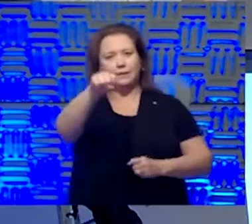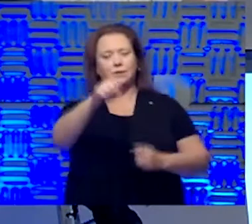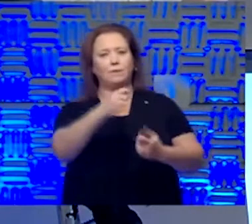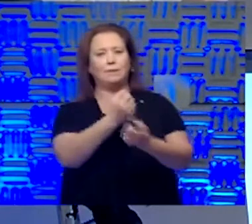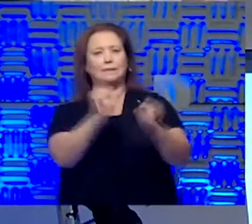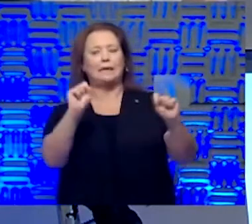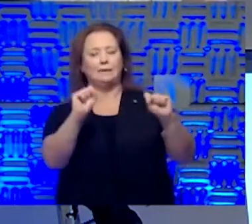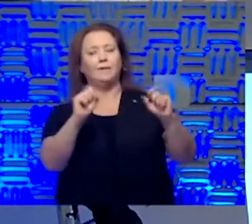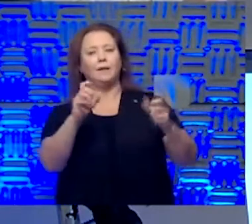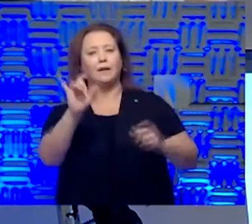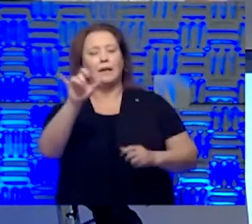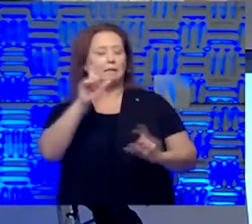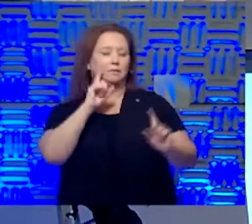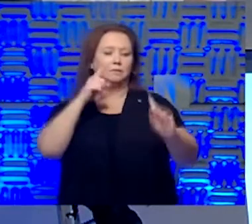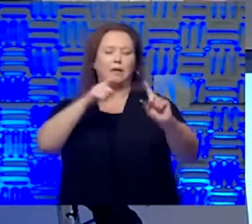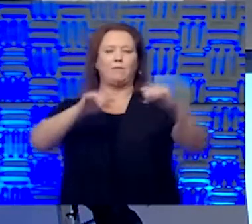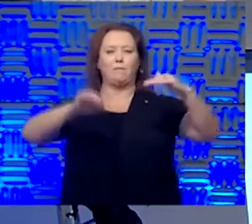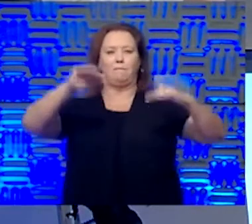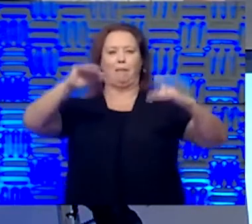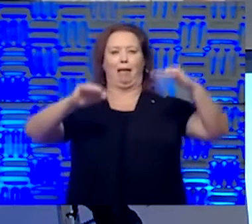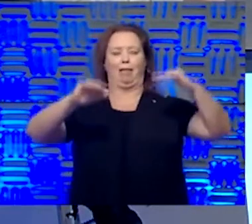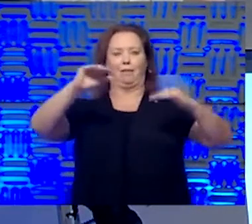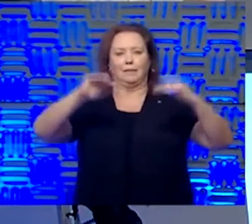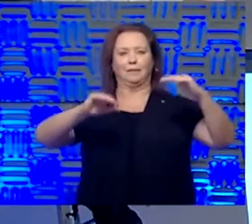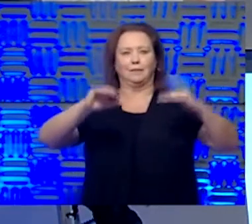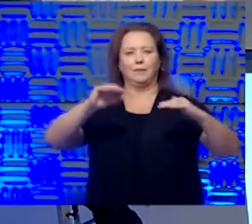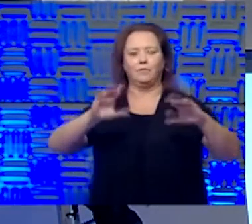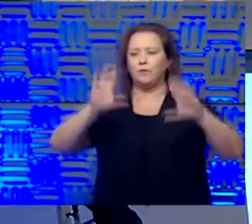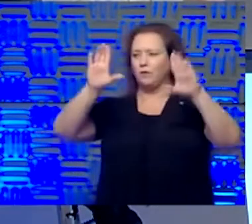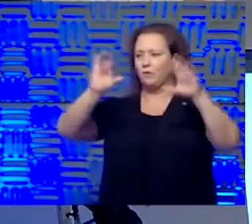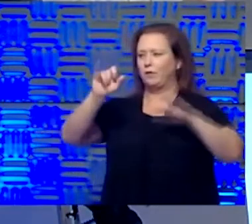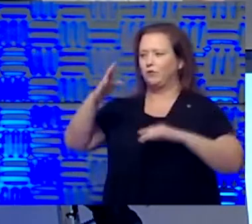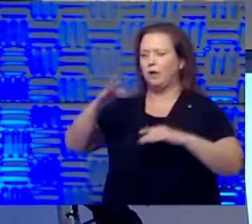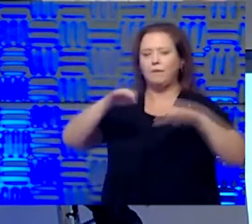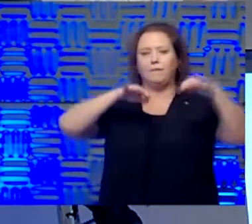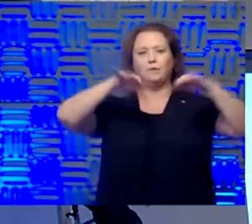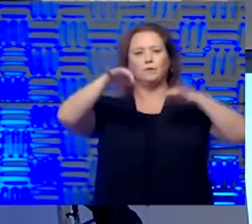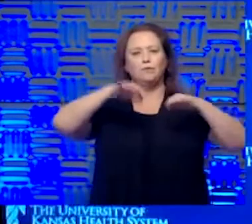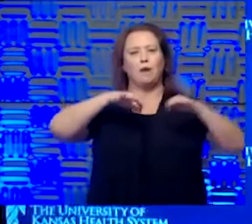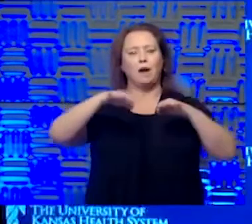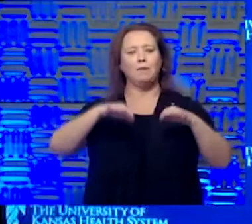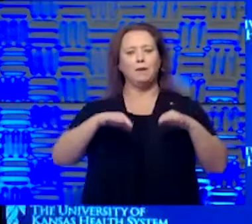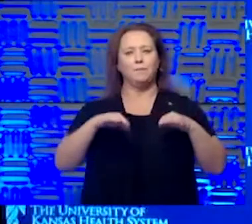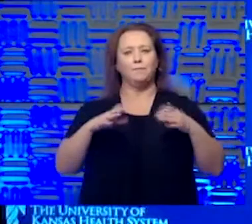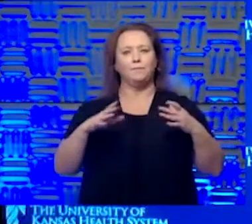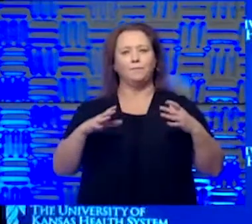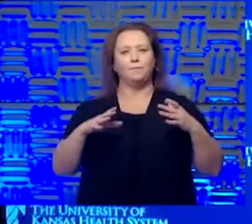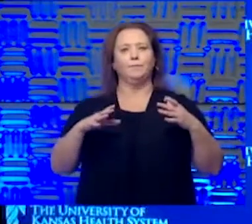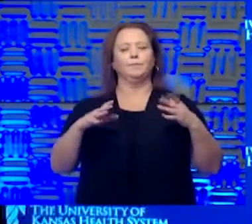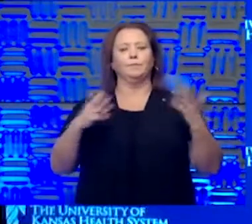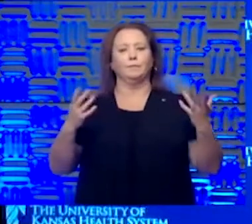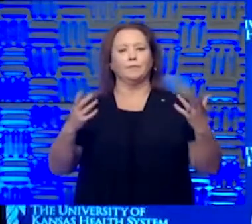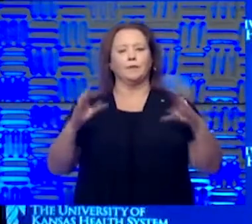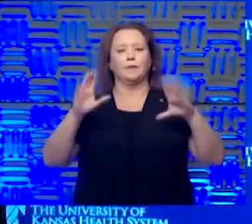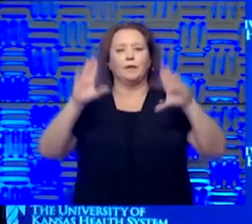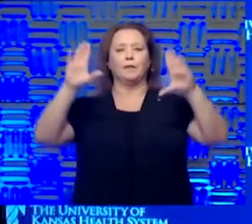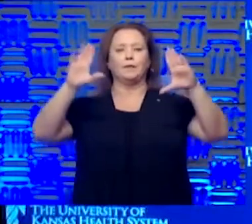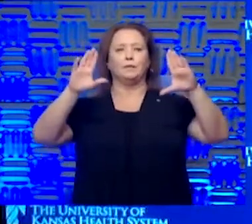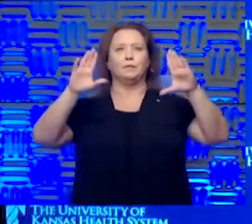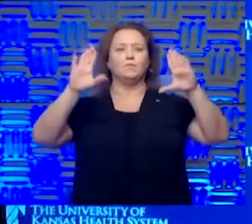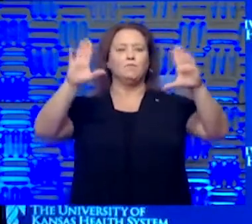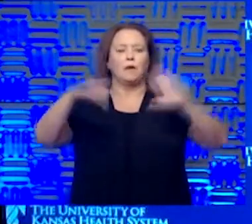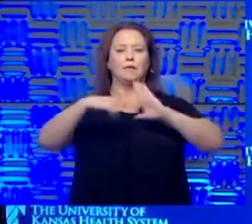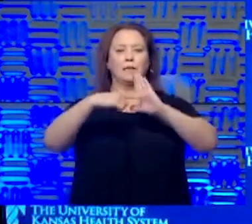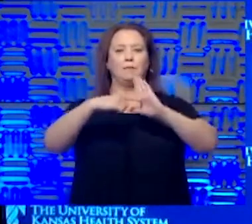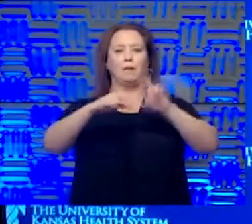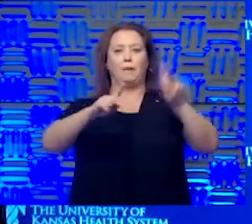Exactly. And those things have to find a balance. Exactly. And I think you've done a great job of describing. I mean, I think that example of somebody can't go home when